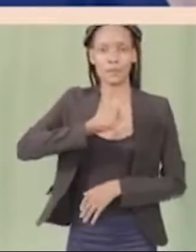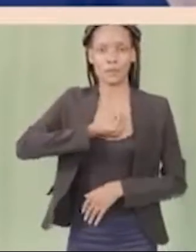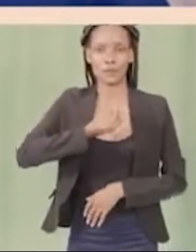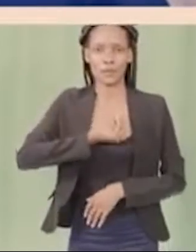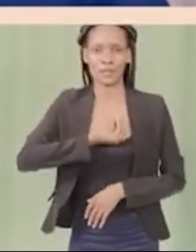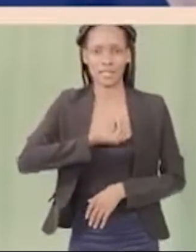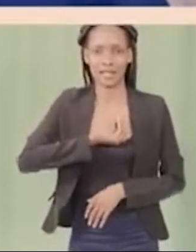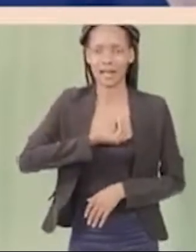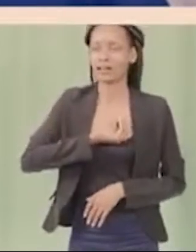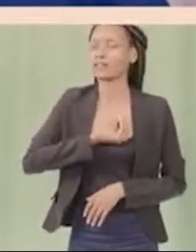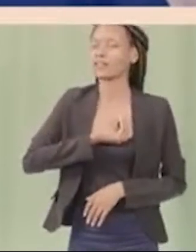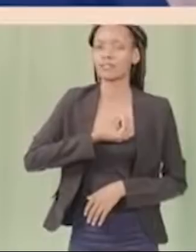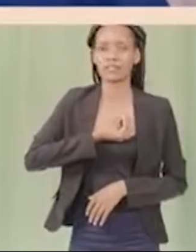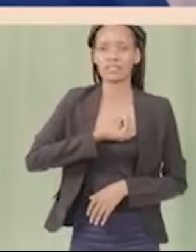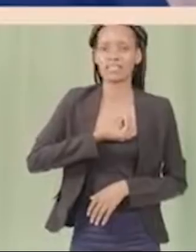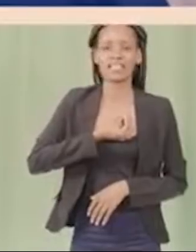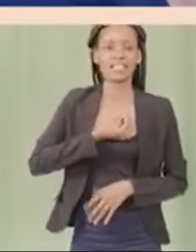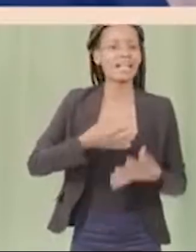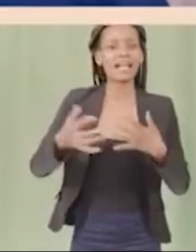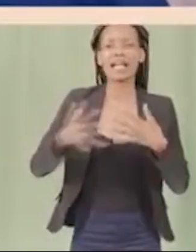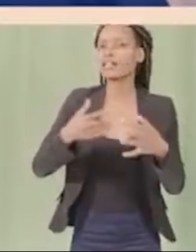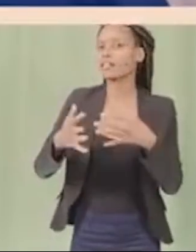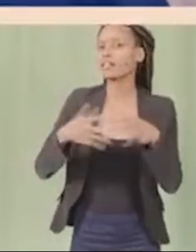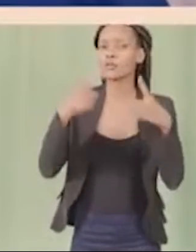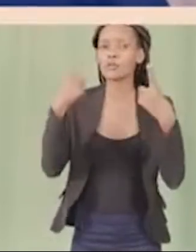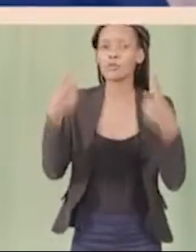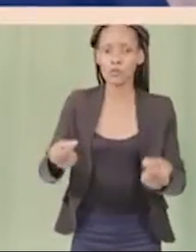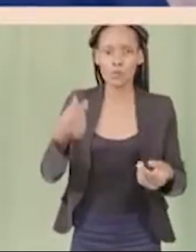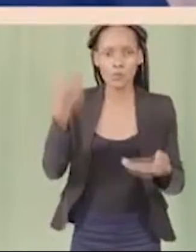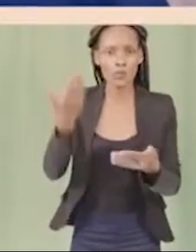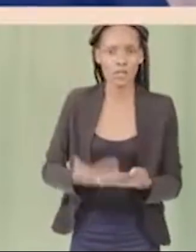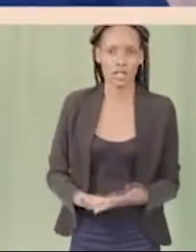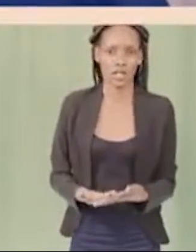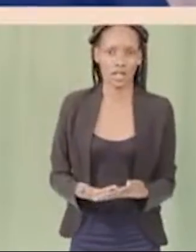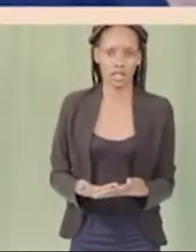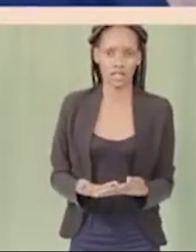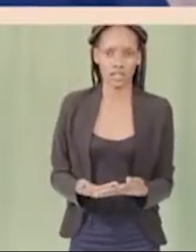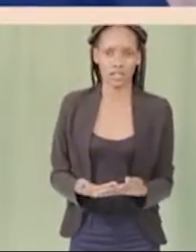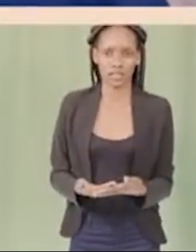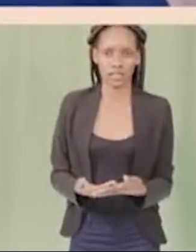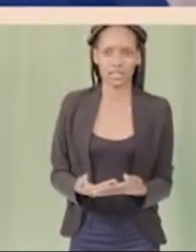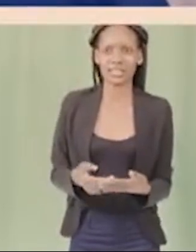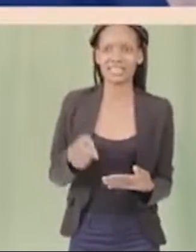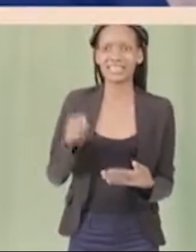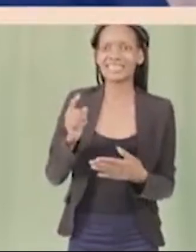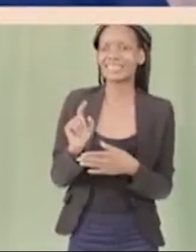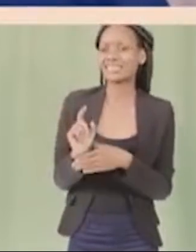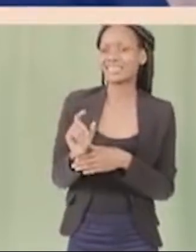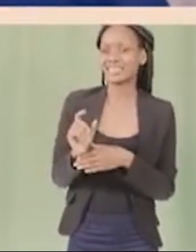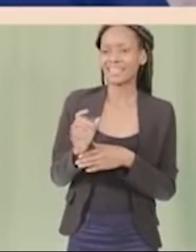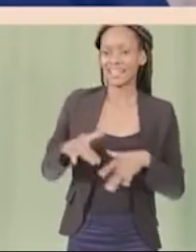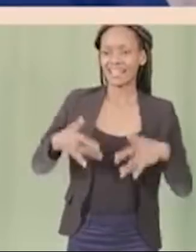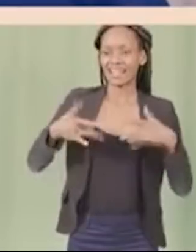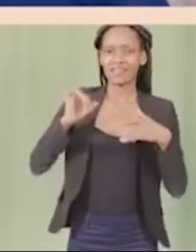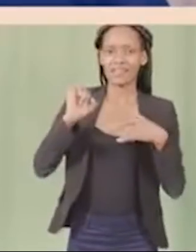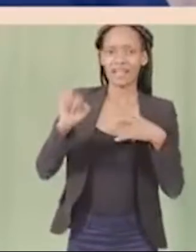their full potential, where they are not doomed to lives of